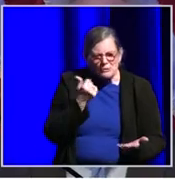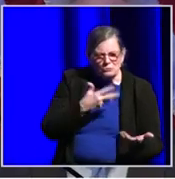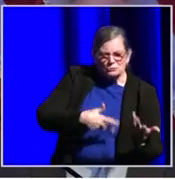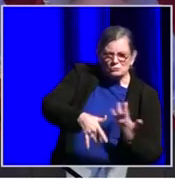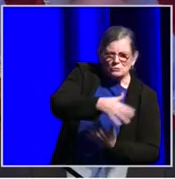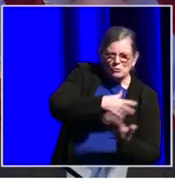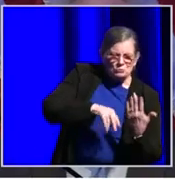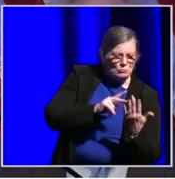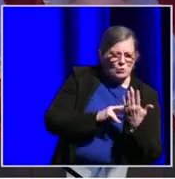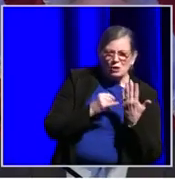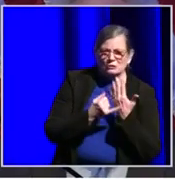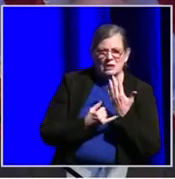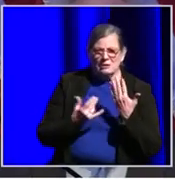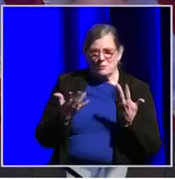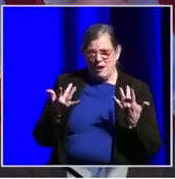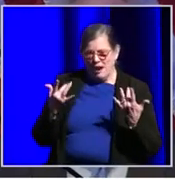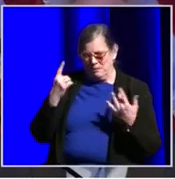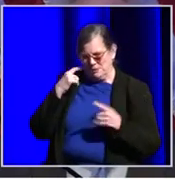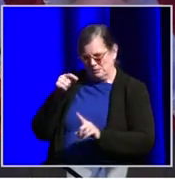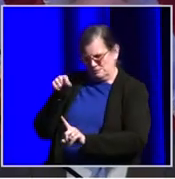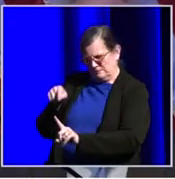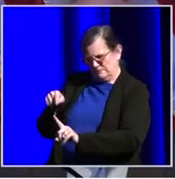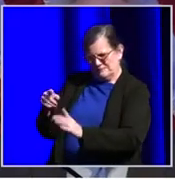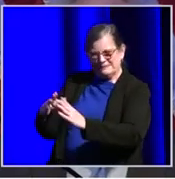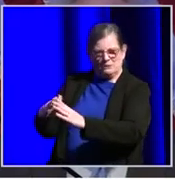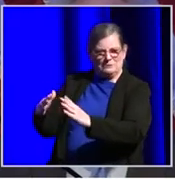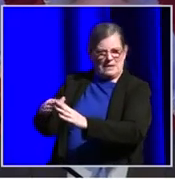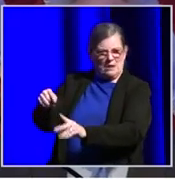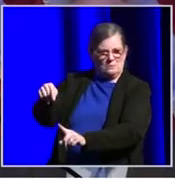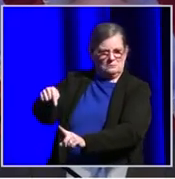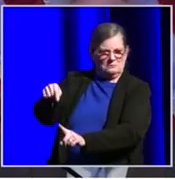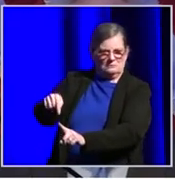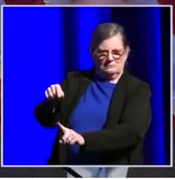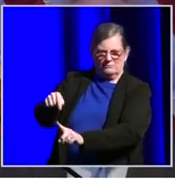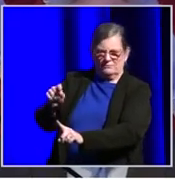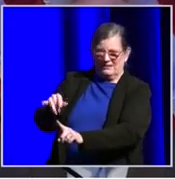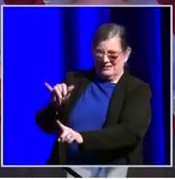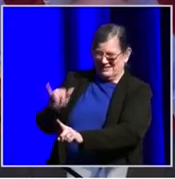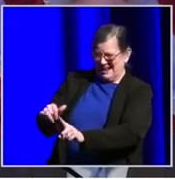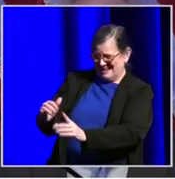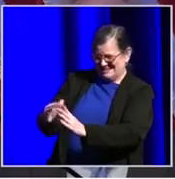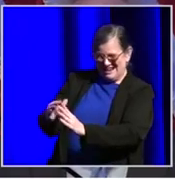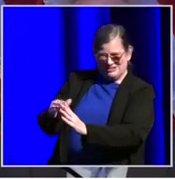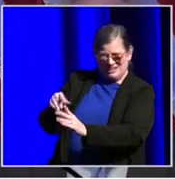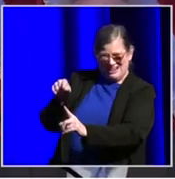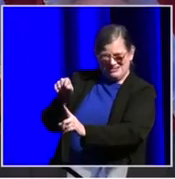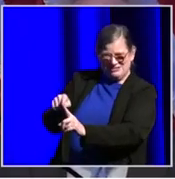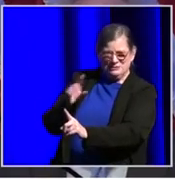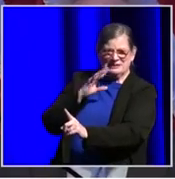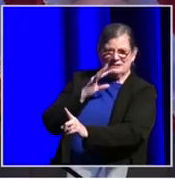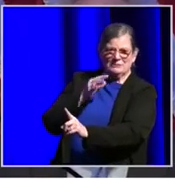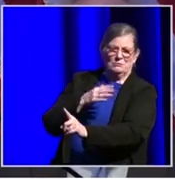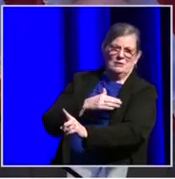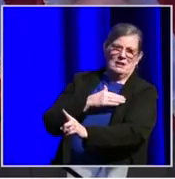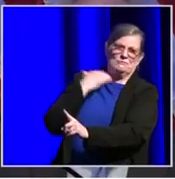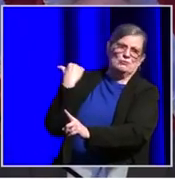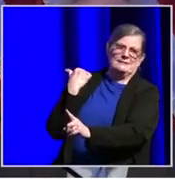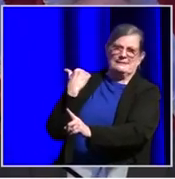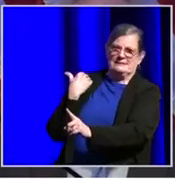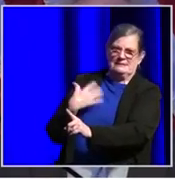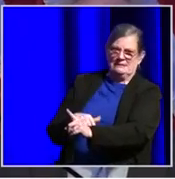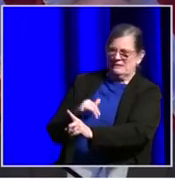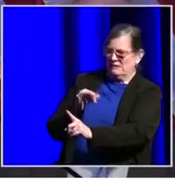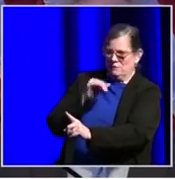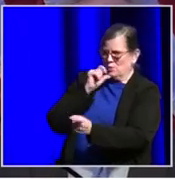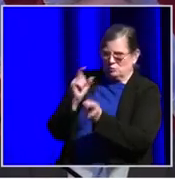our growing downtown. And all of that is at risk if we can't change the space, fill the